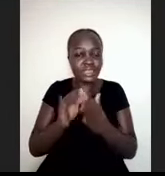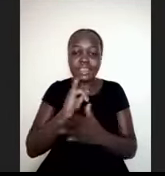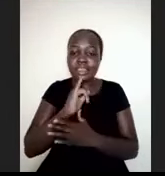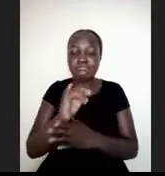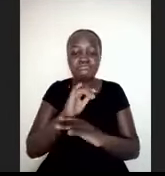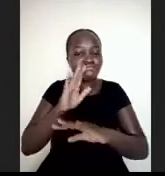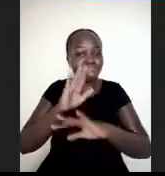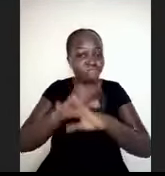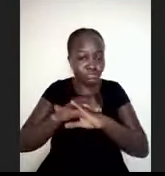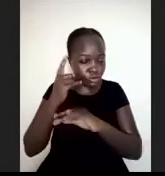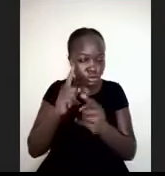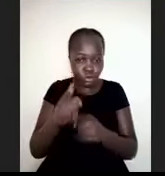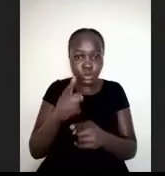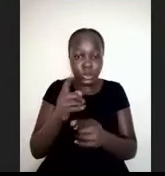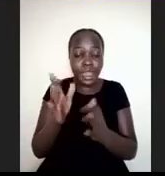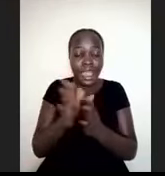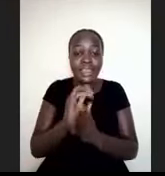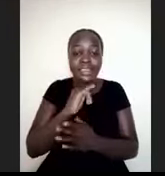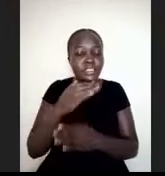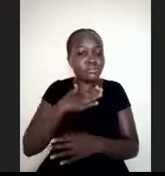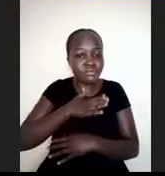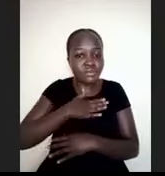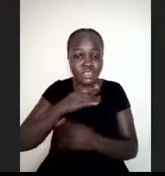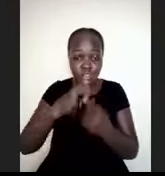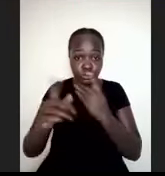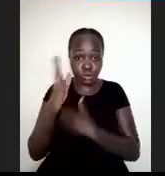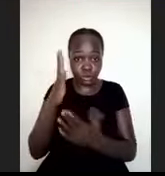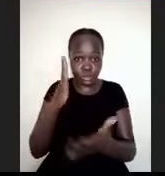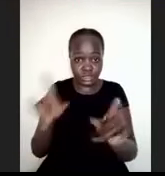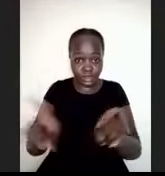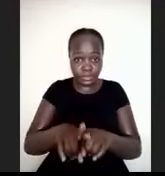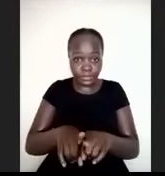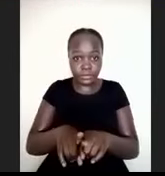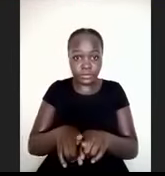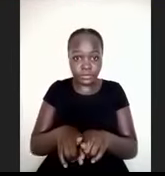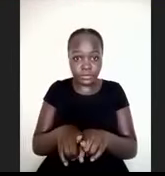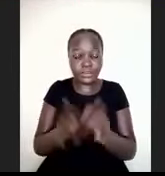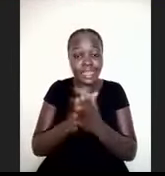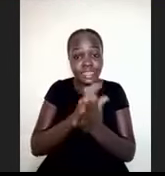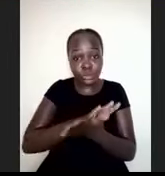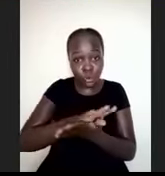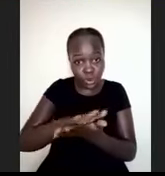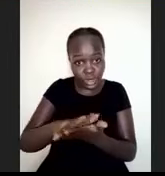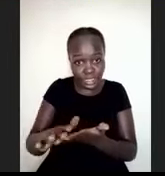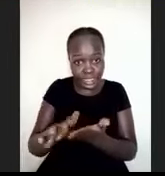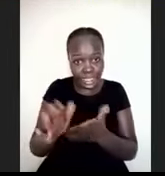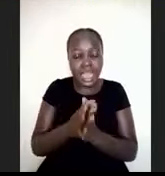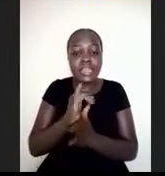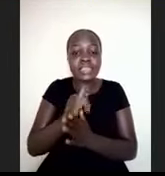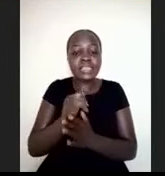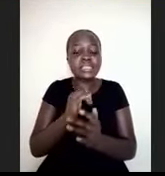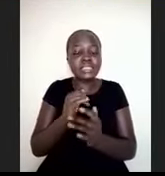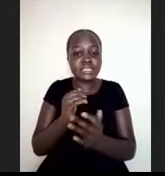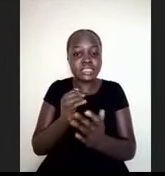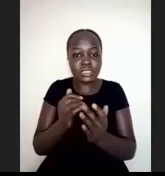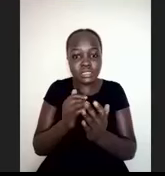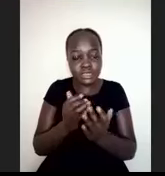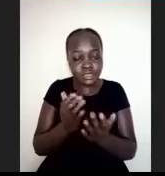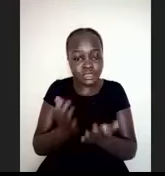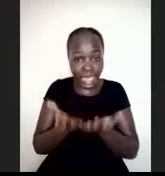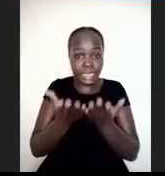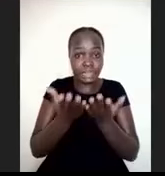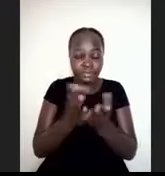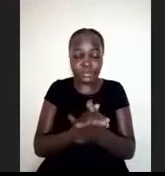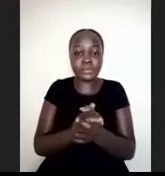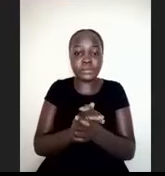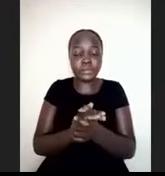you, and it is pleasing to God. And it is holy, and it is sacred. So this is not